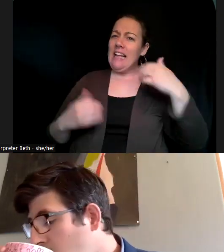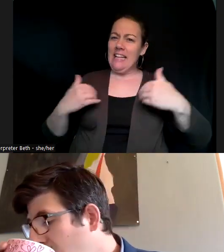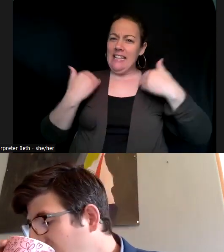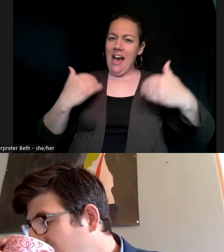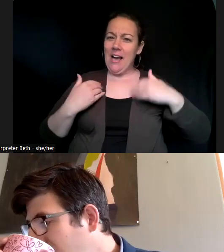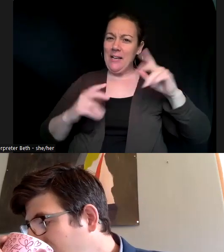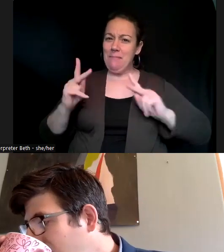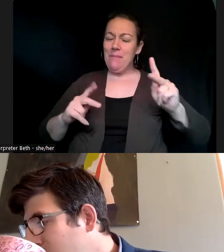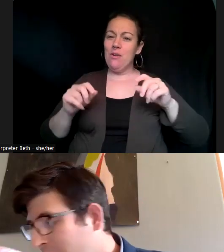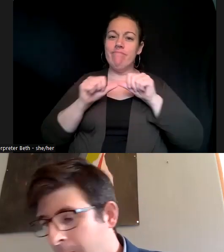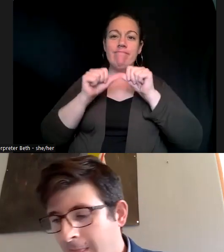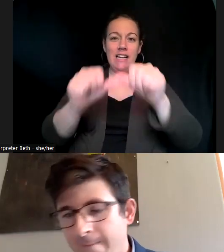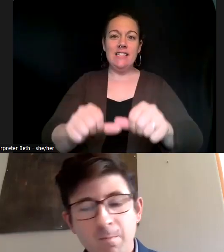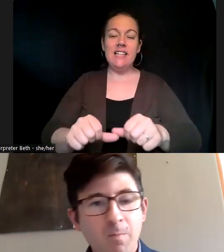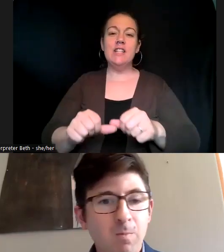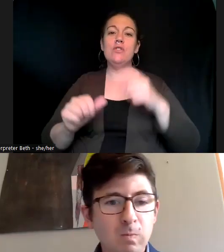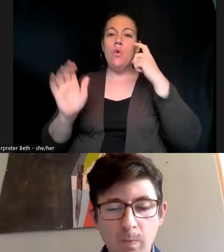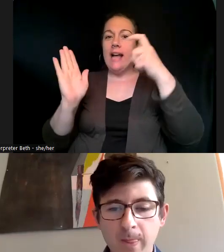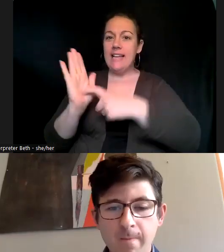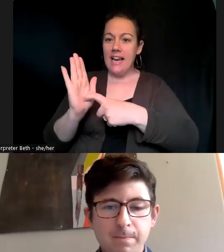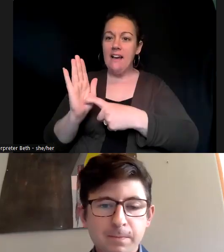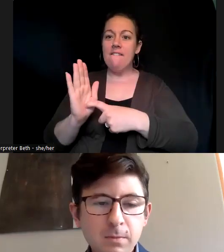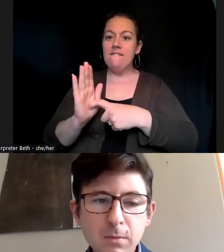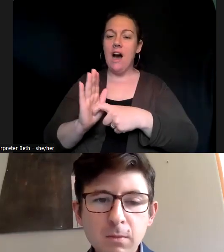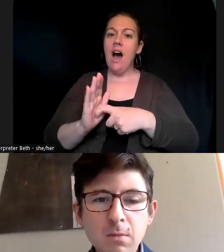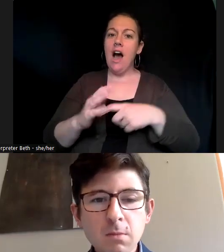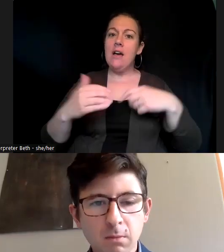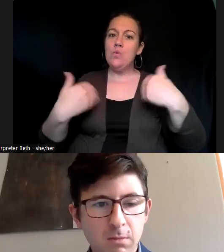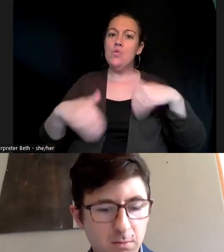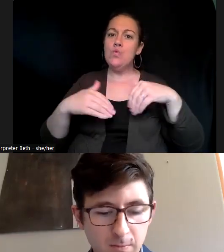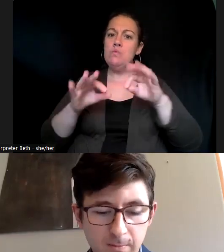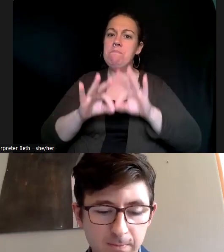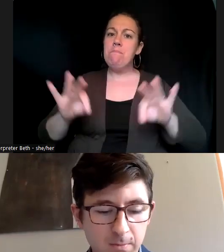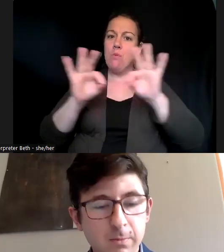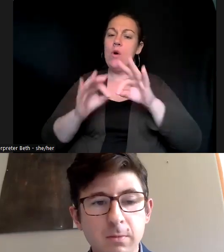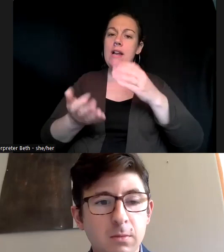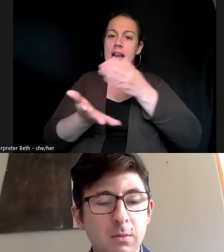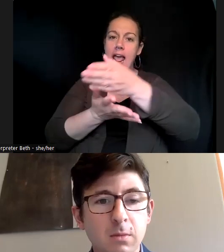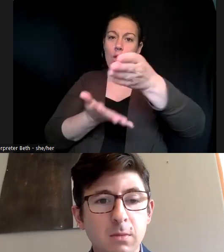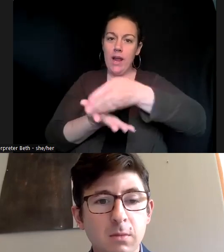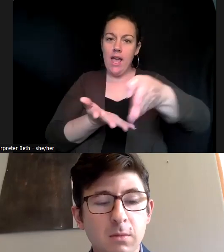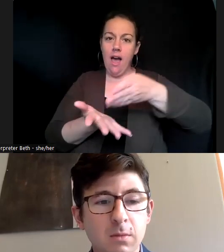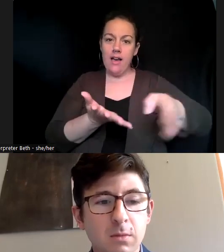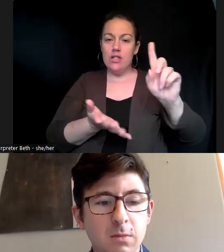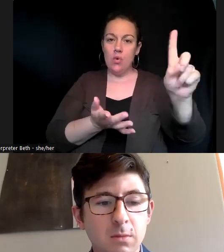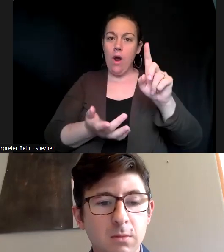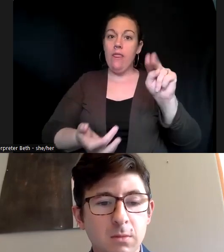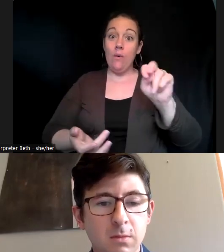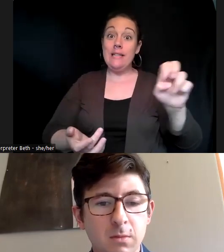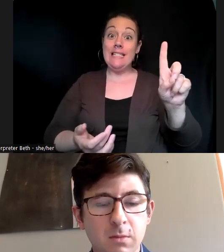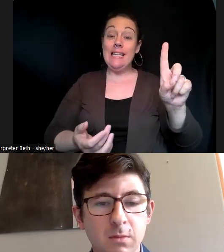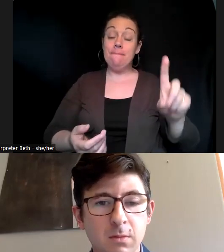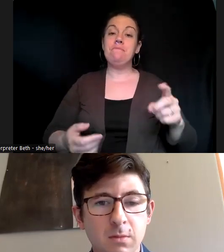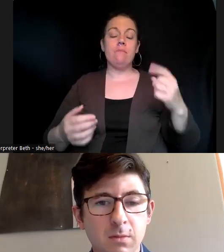identify key areas where there was need for education. And I think for folks, for young